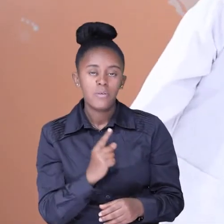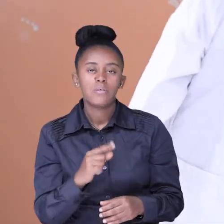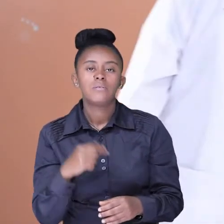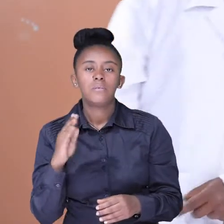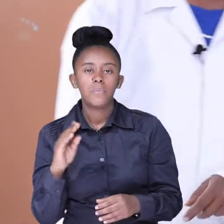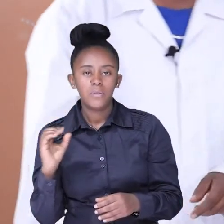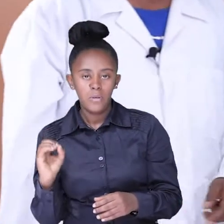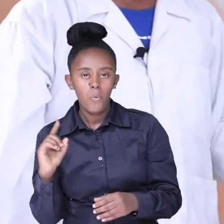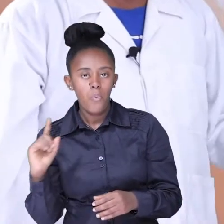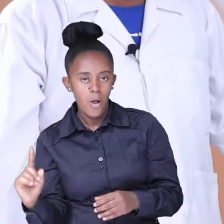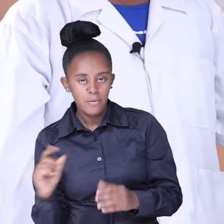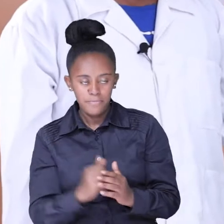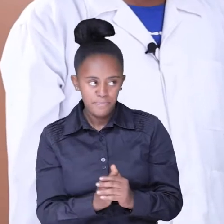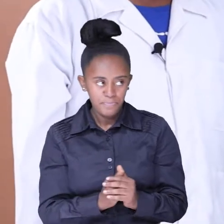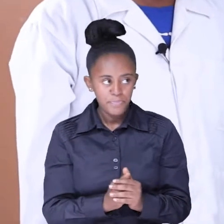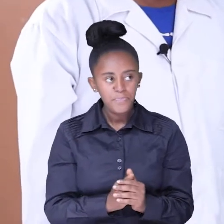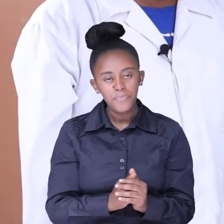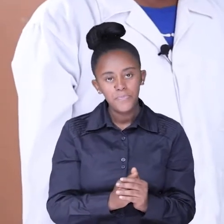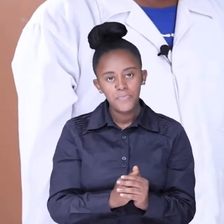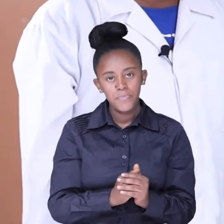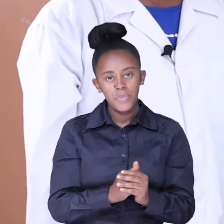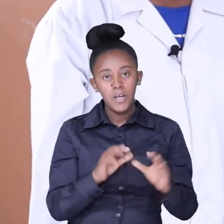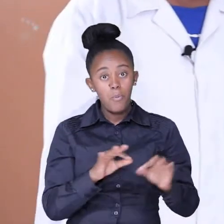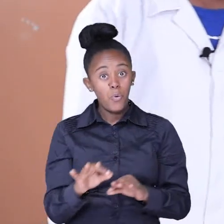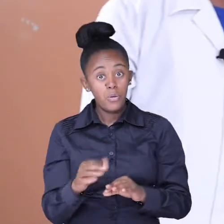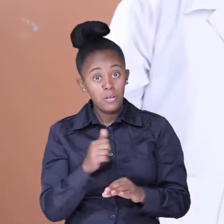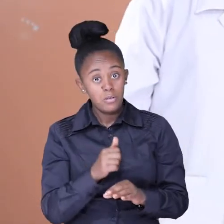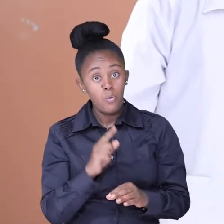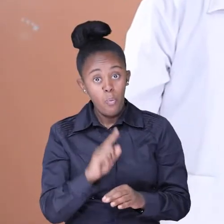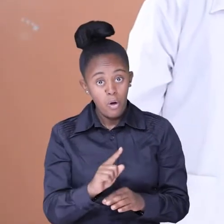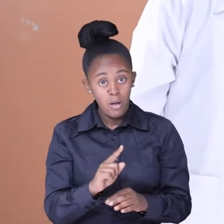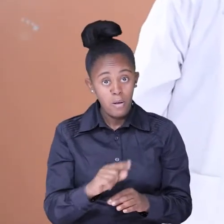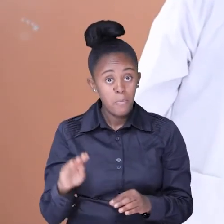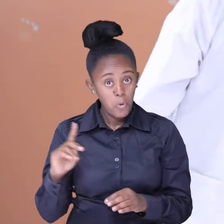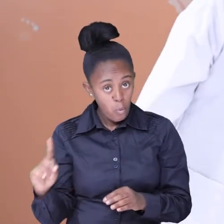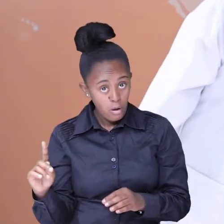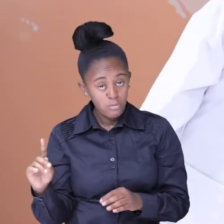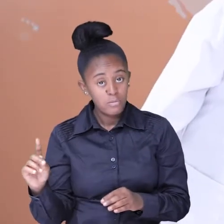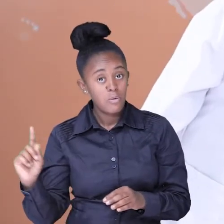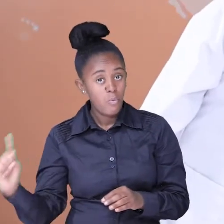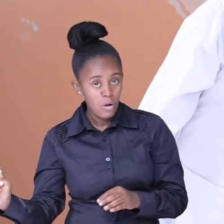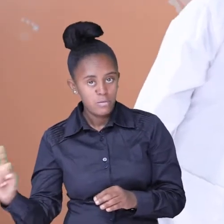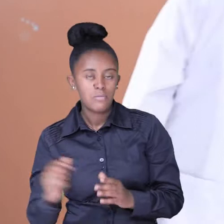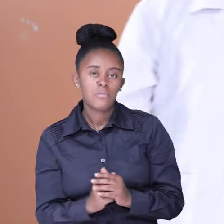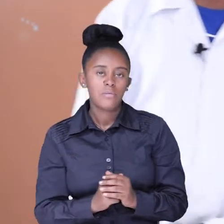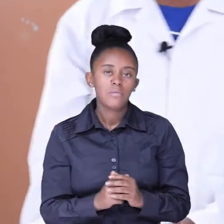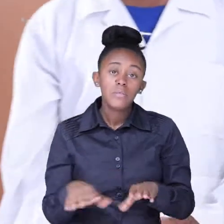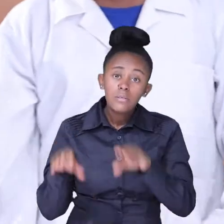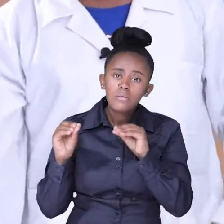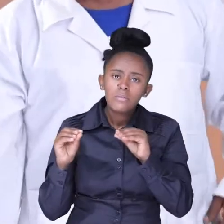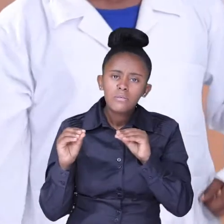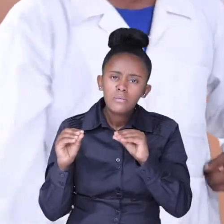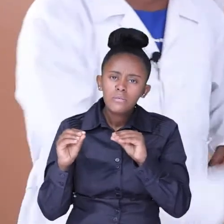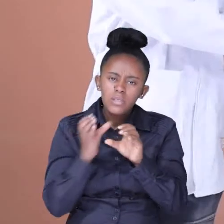get 1. The input at A is 1, the input at B is also 1, we get 1. Student, what